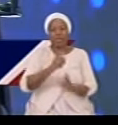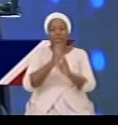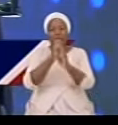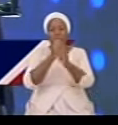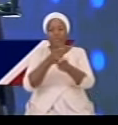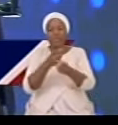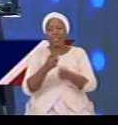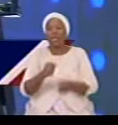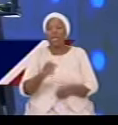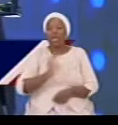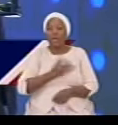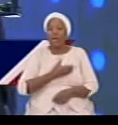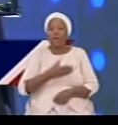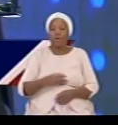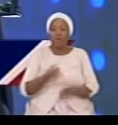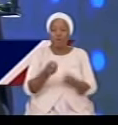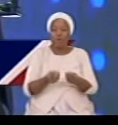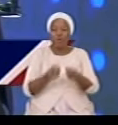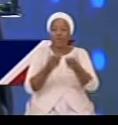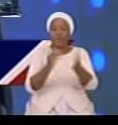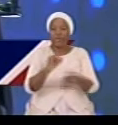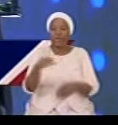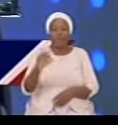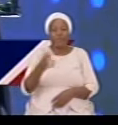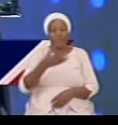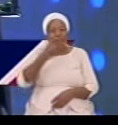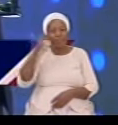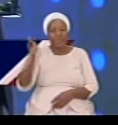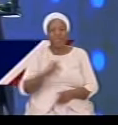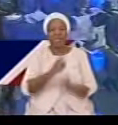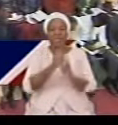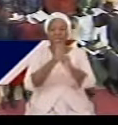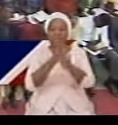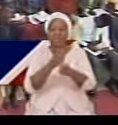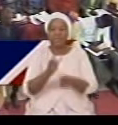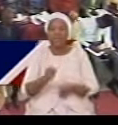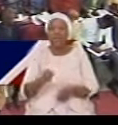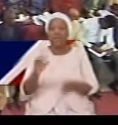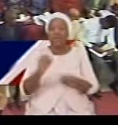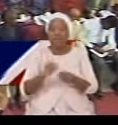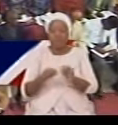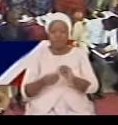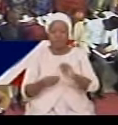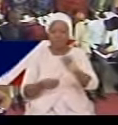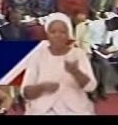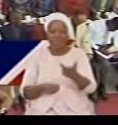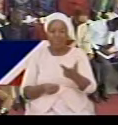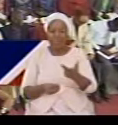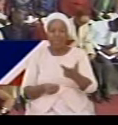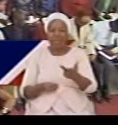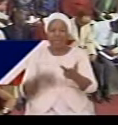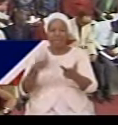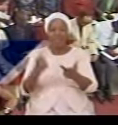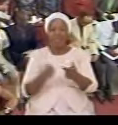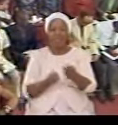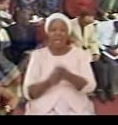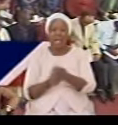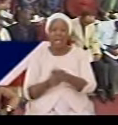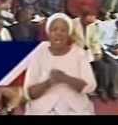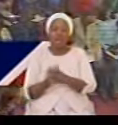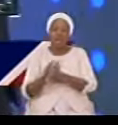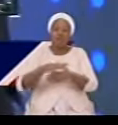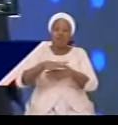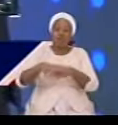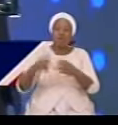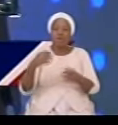Our offering of better gifts. Point number three, the outpouring of